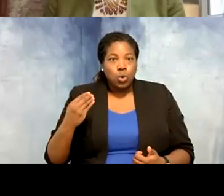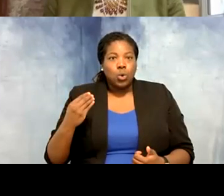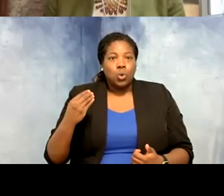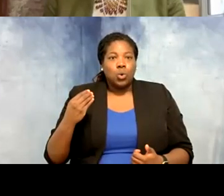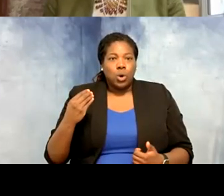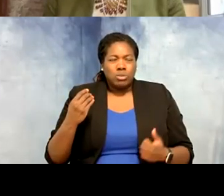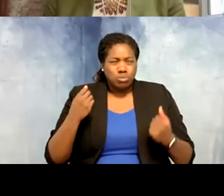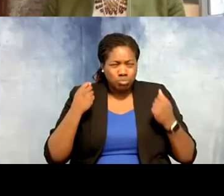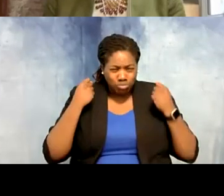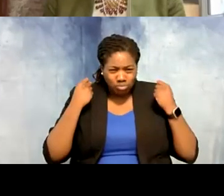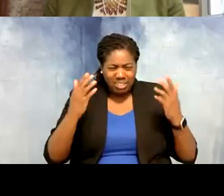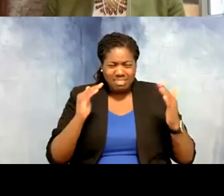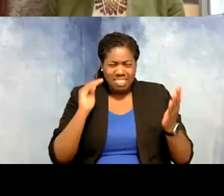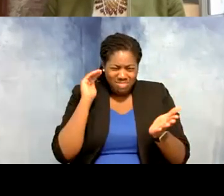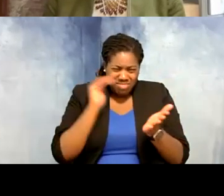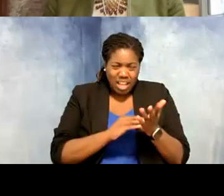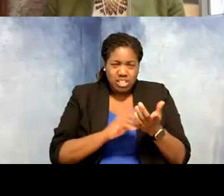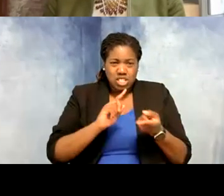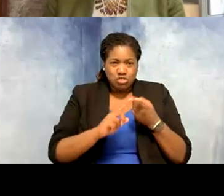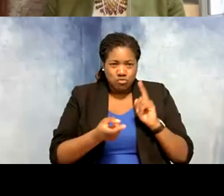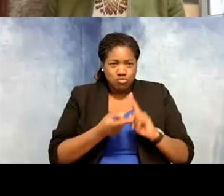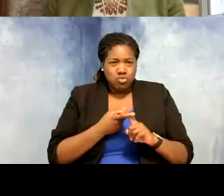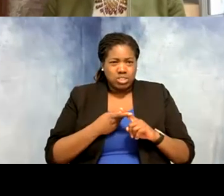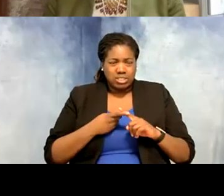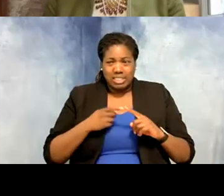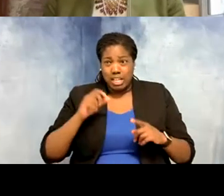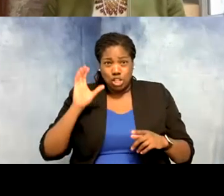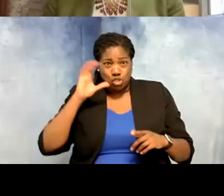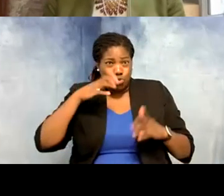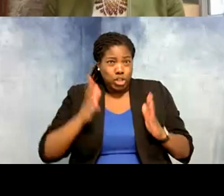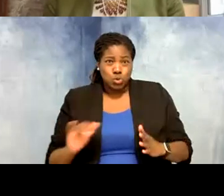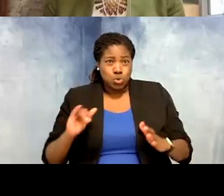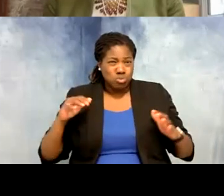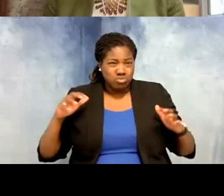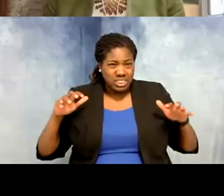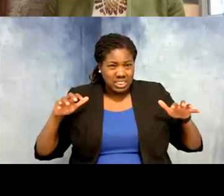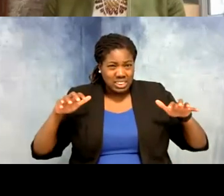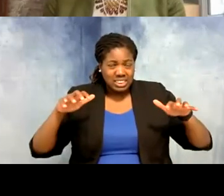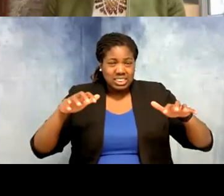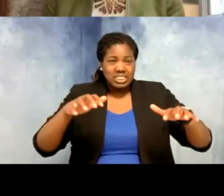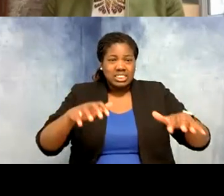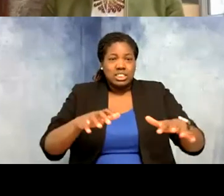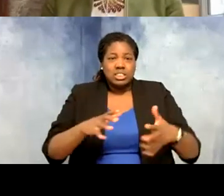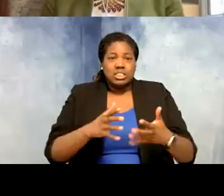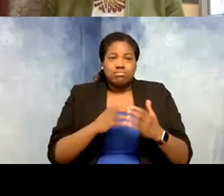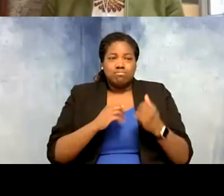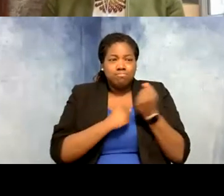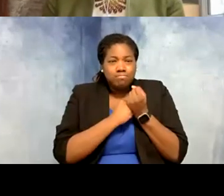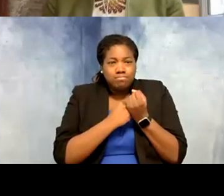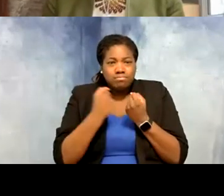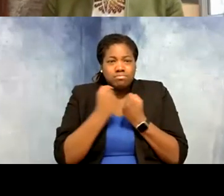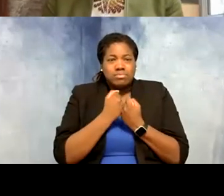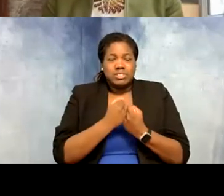with thousands of friends and strangers in complete solidarity